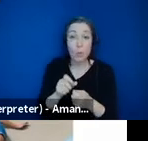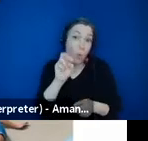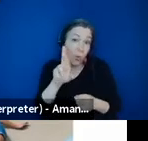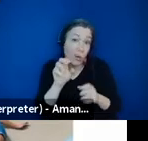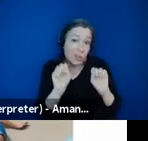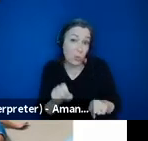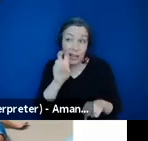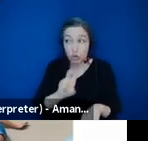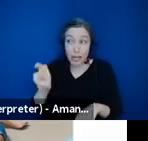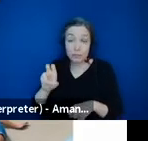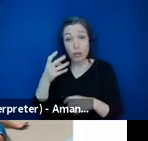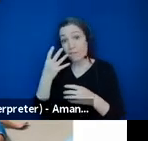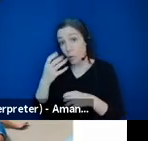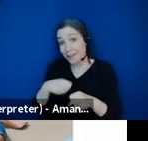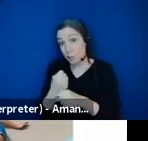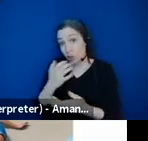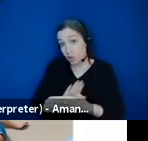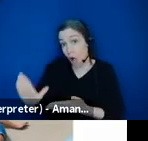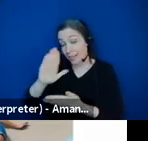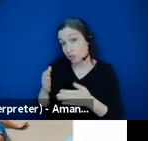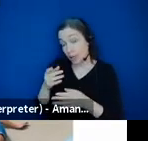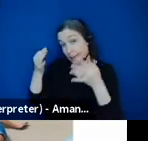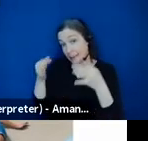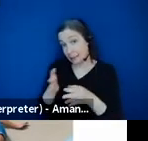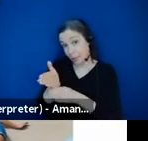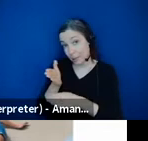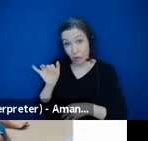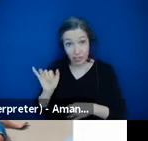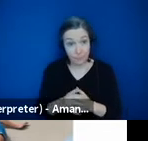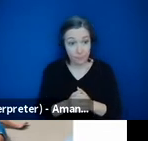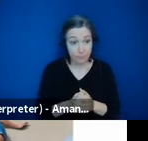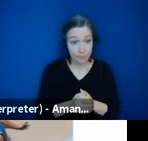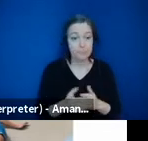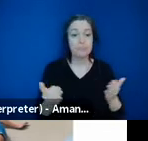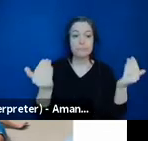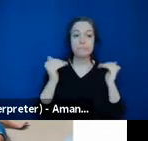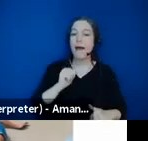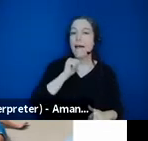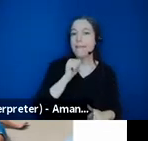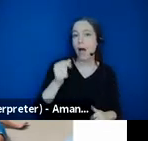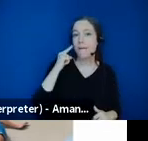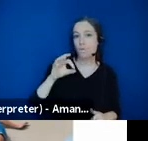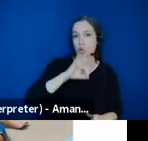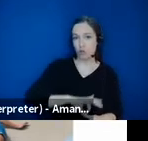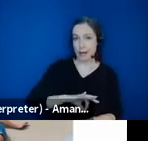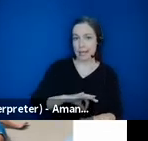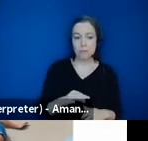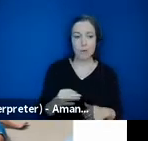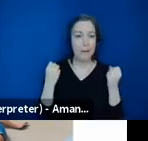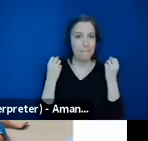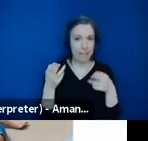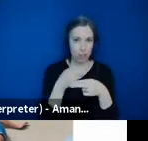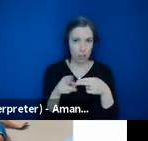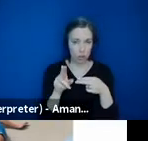at that school. On the non credit side, we have many CEWD short term training programs that are offered at the